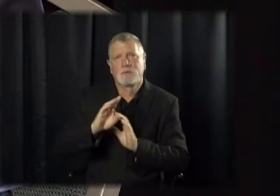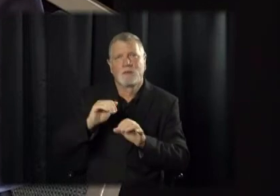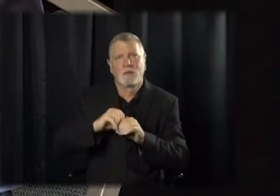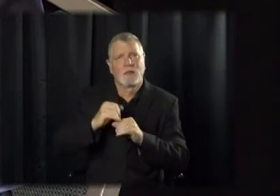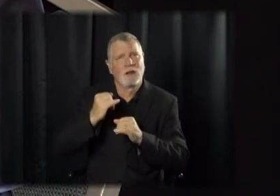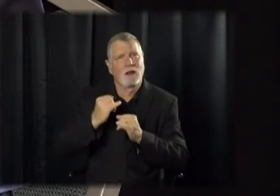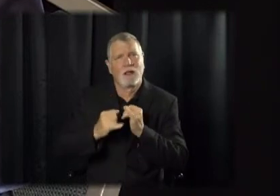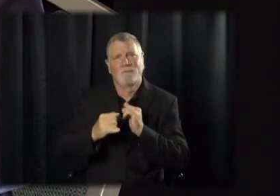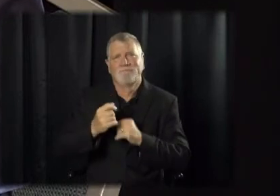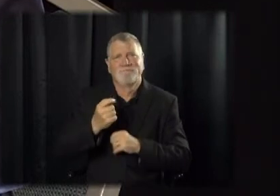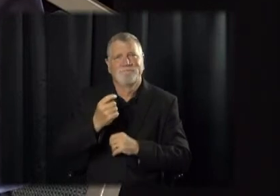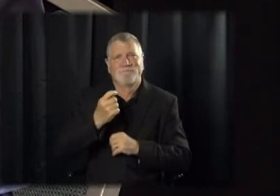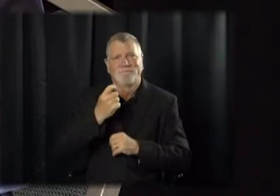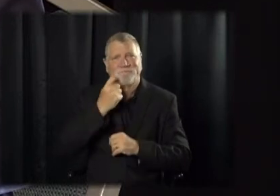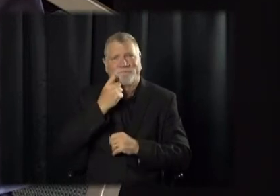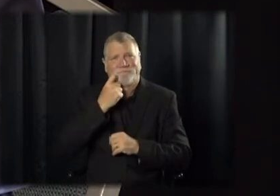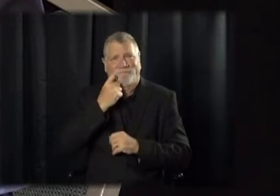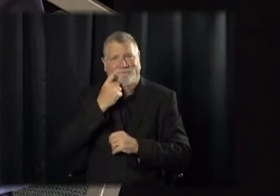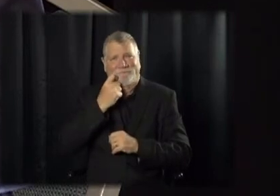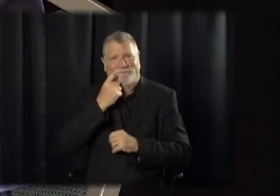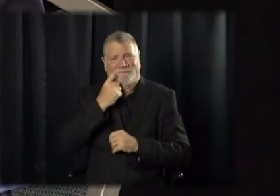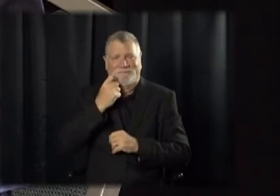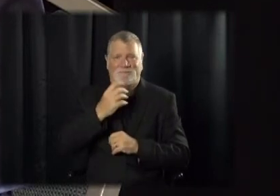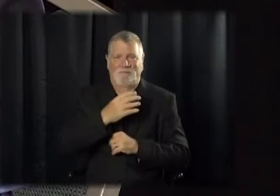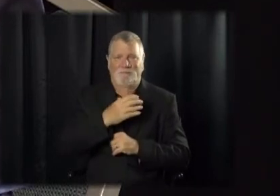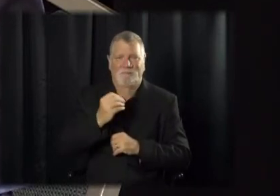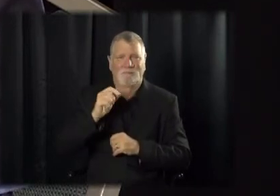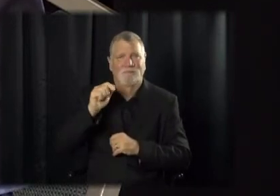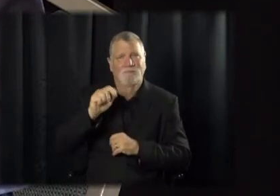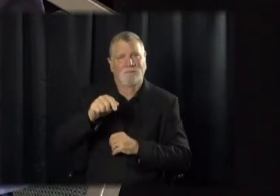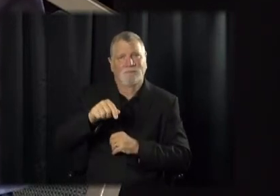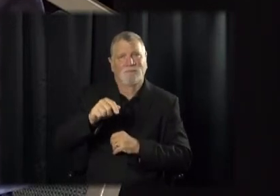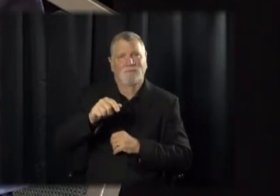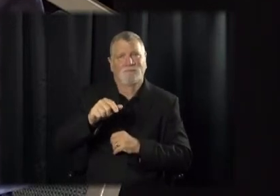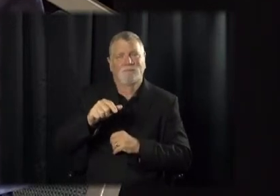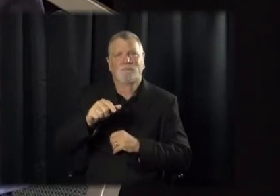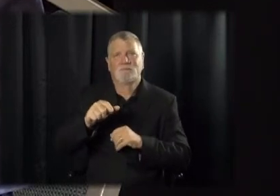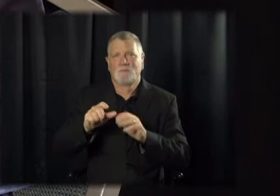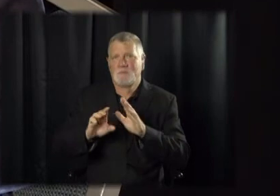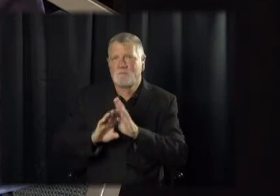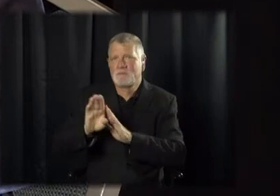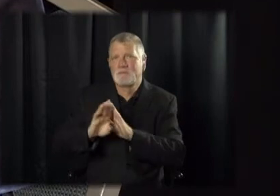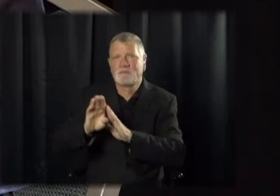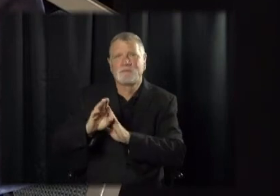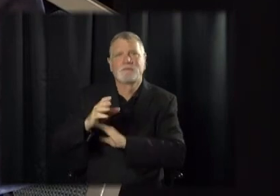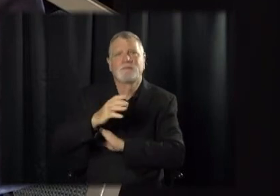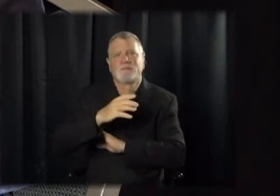the recent past. It has been outperforming